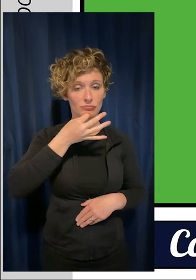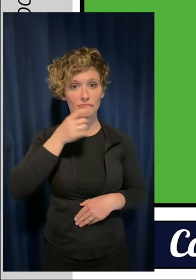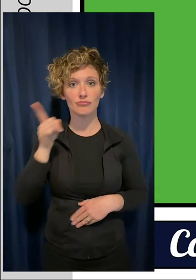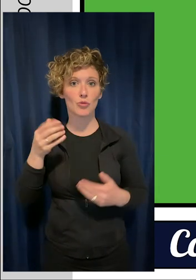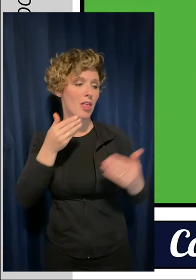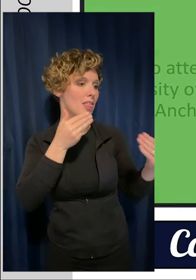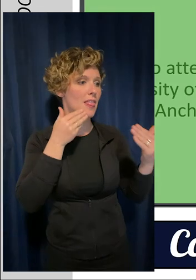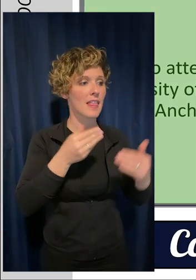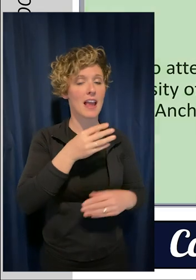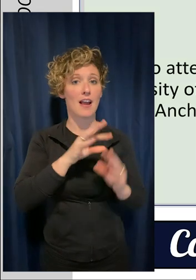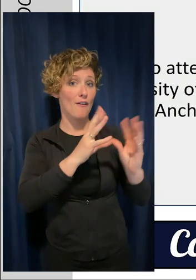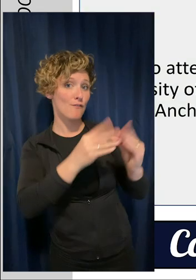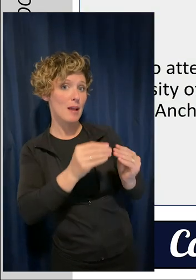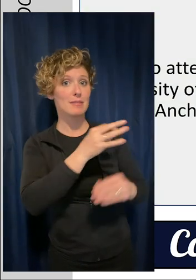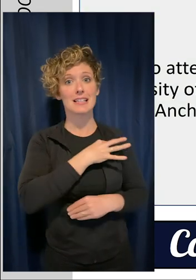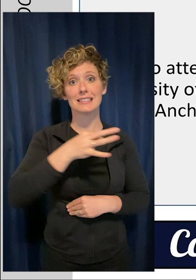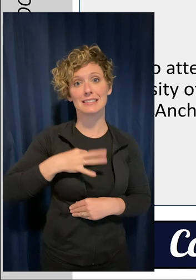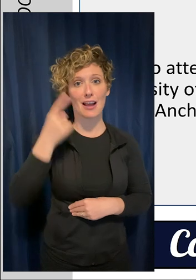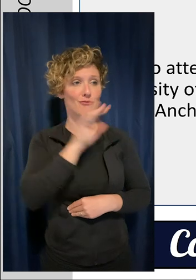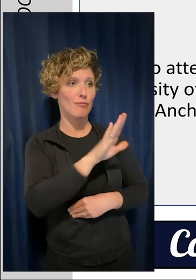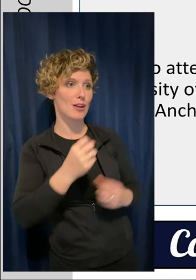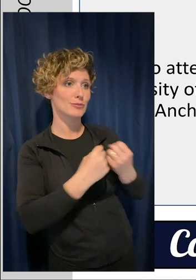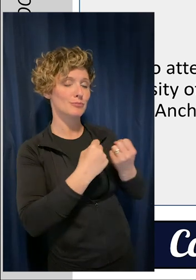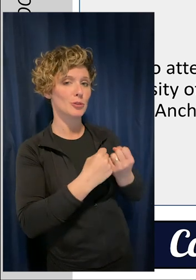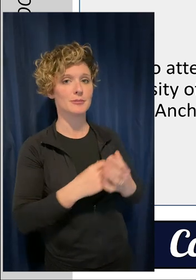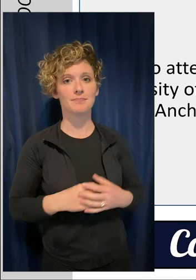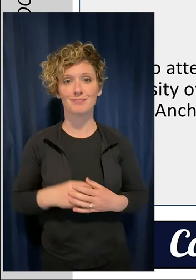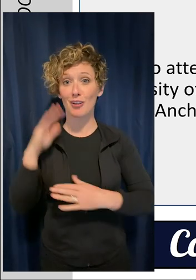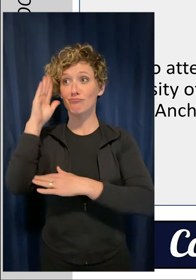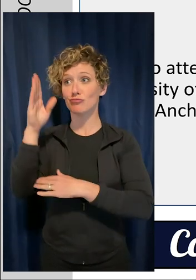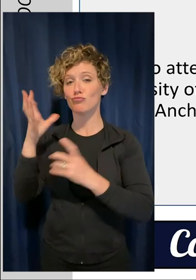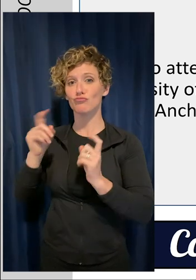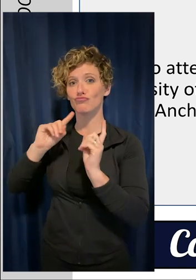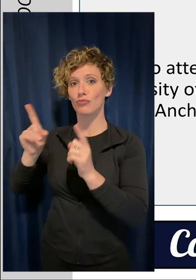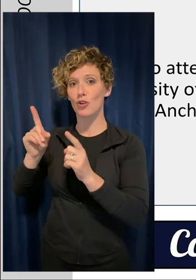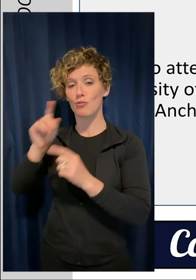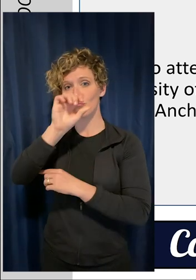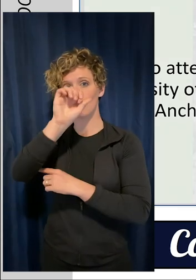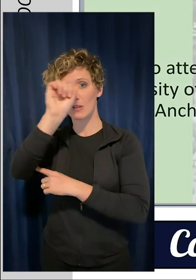support. In the future, she plans to attend the University of Alaska Anchorage.